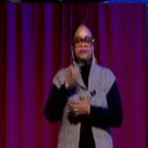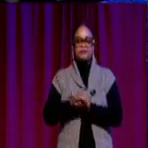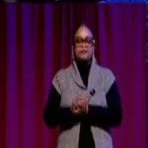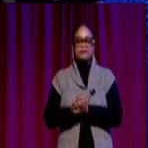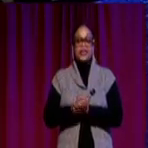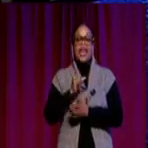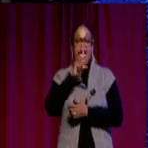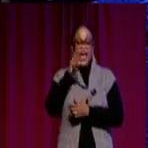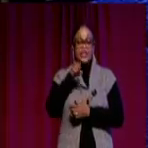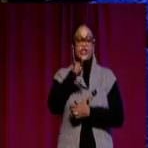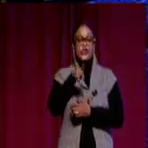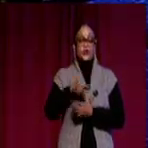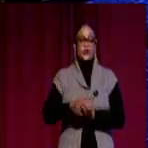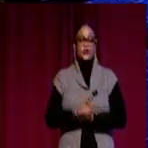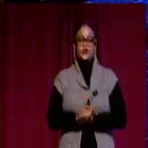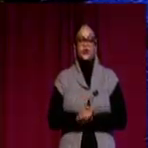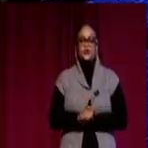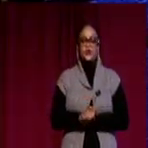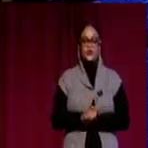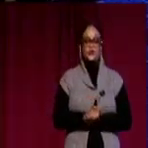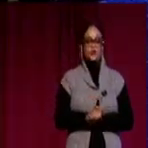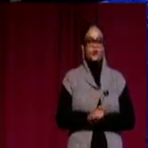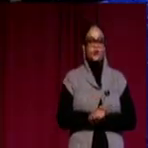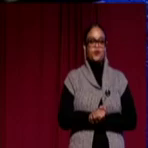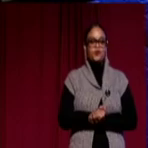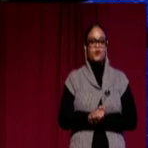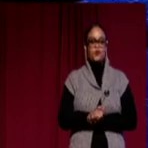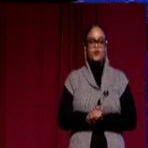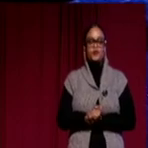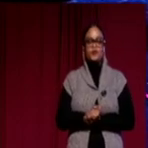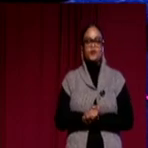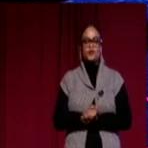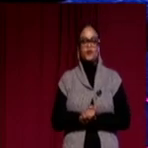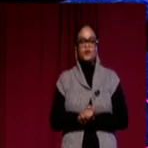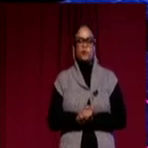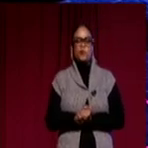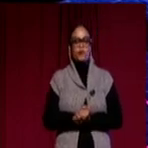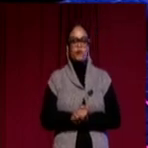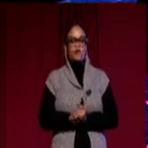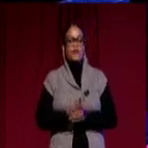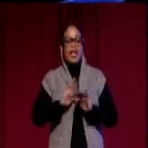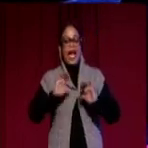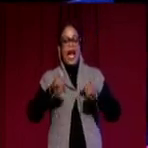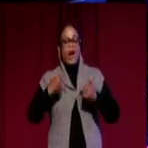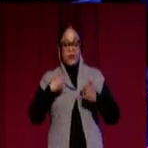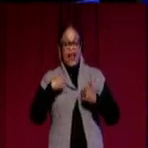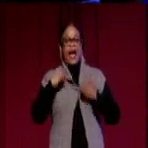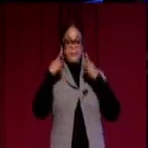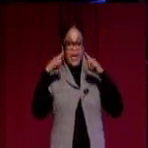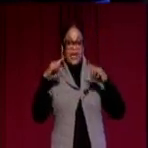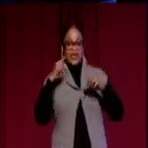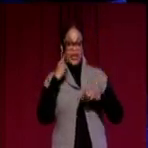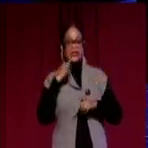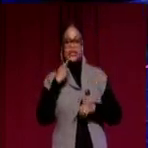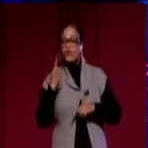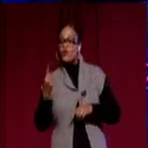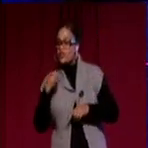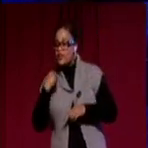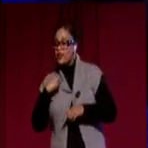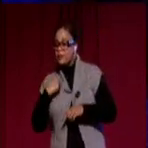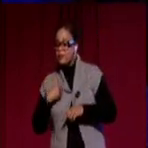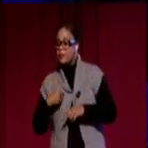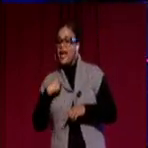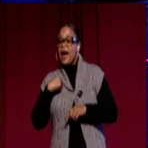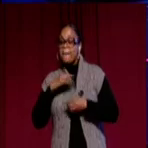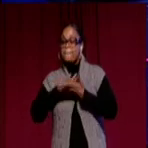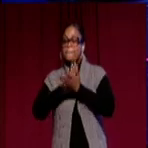If they ask you, how in the world did Tim White make it? Look at him and tell him, by